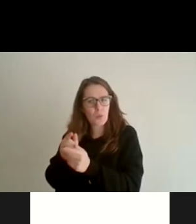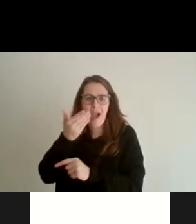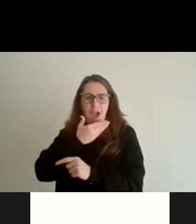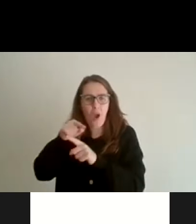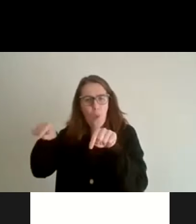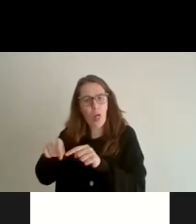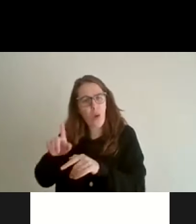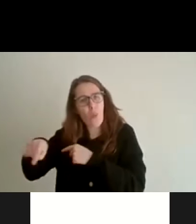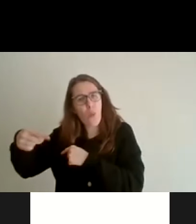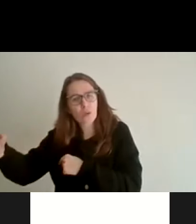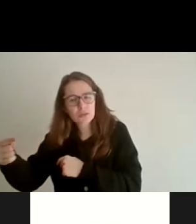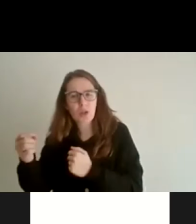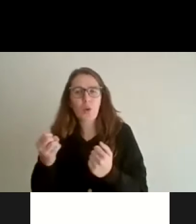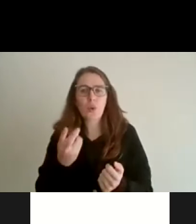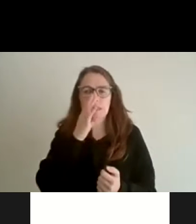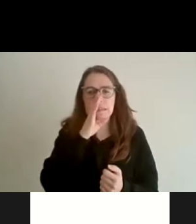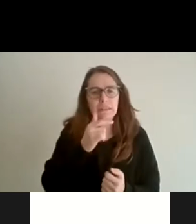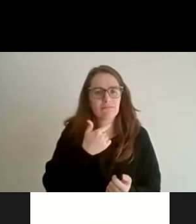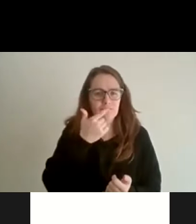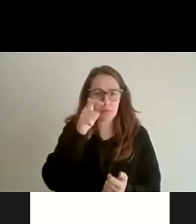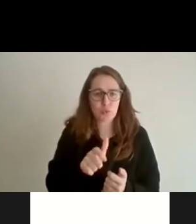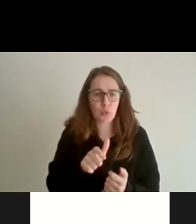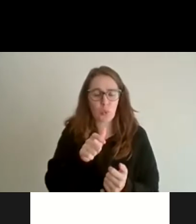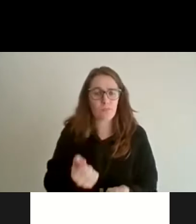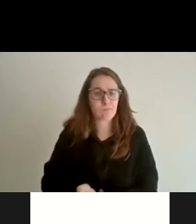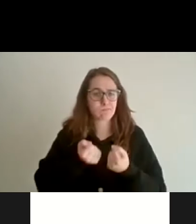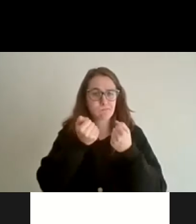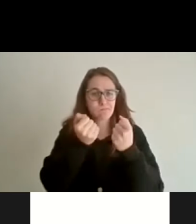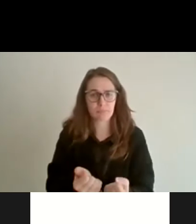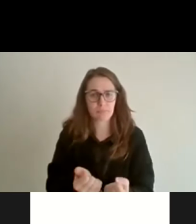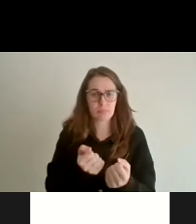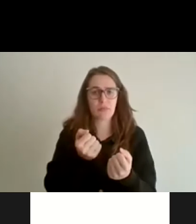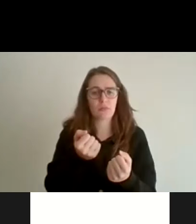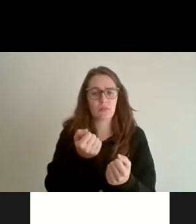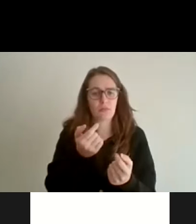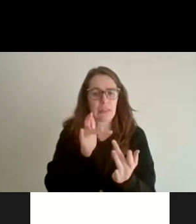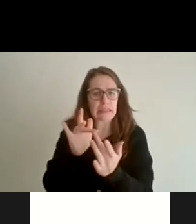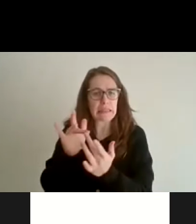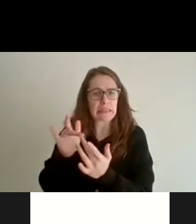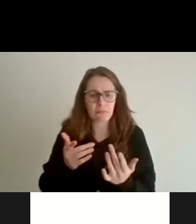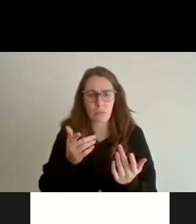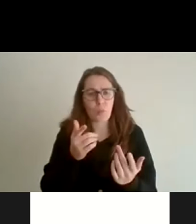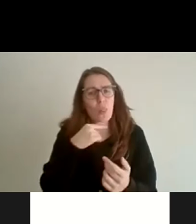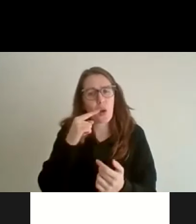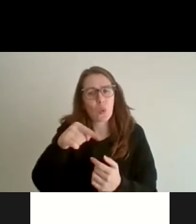in classes with people who don't have any type of learning difficulty important and needed?